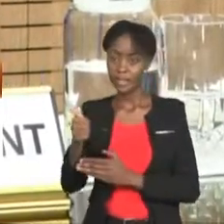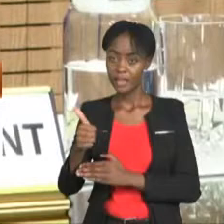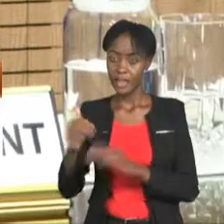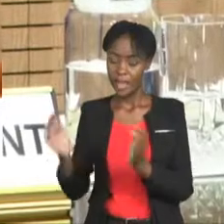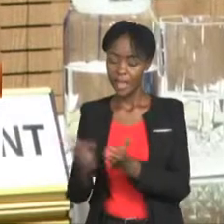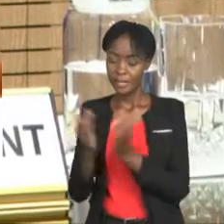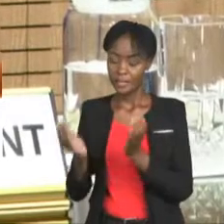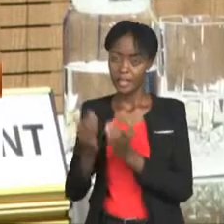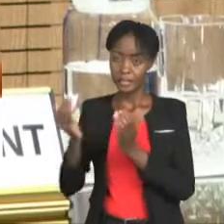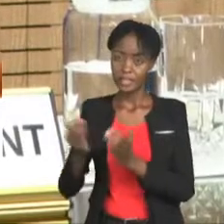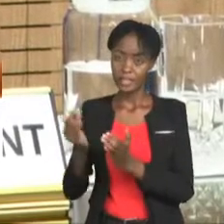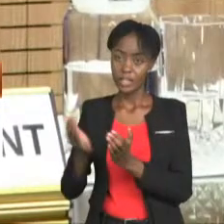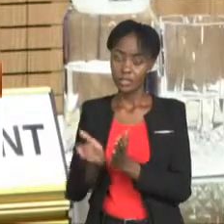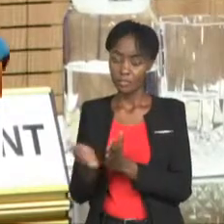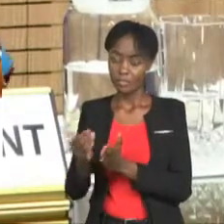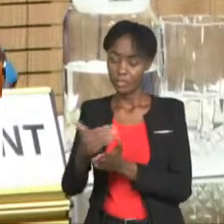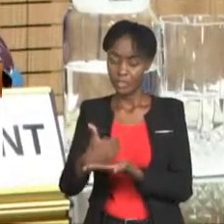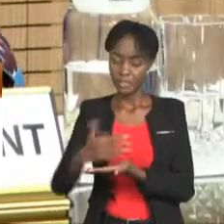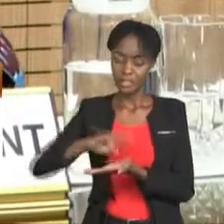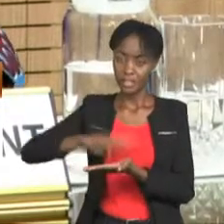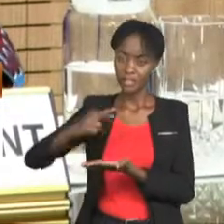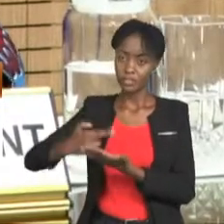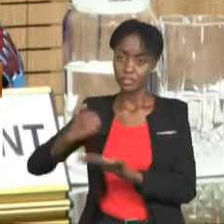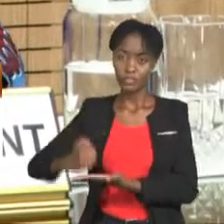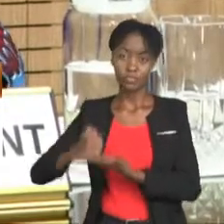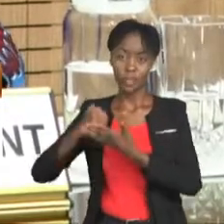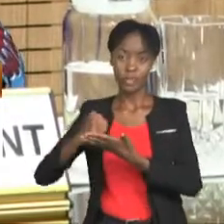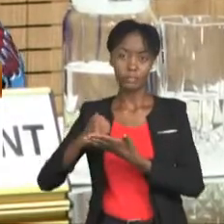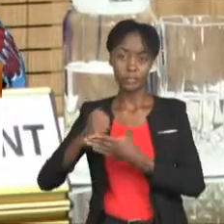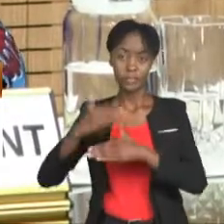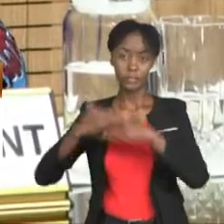of resources for its implementation.